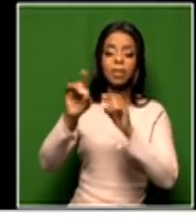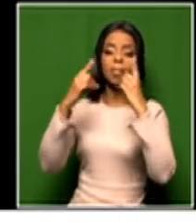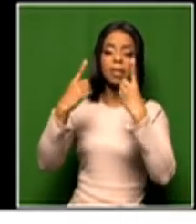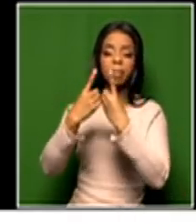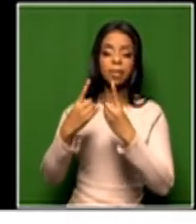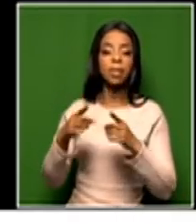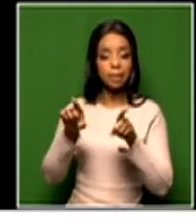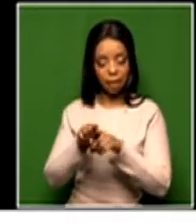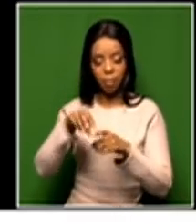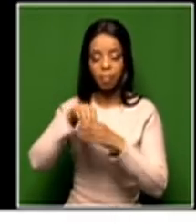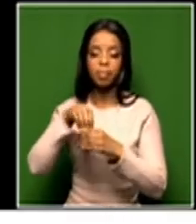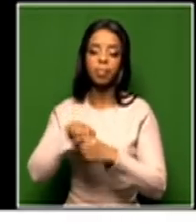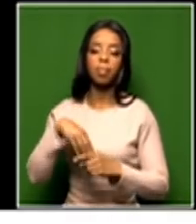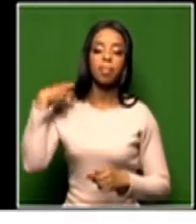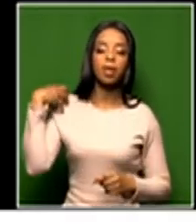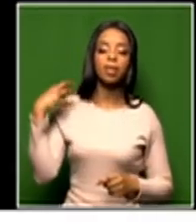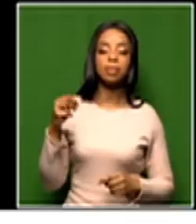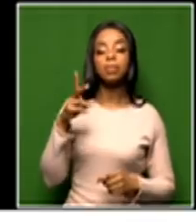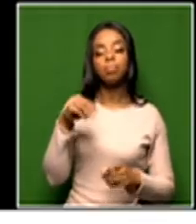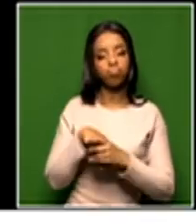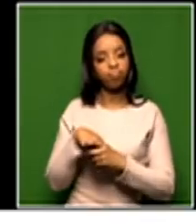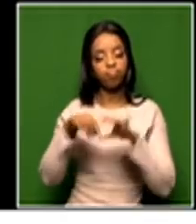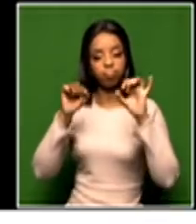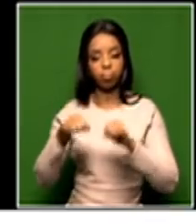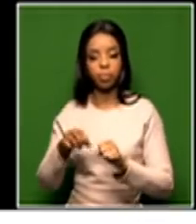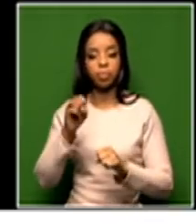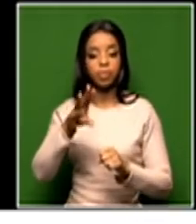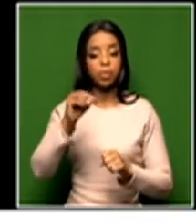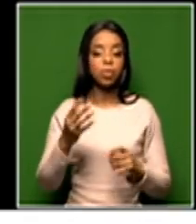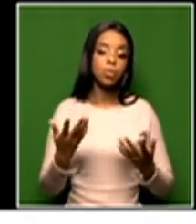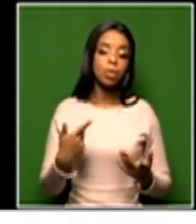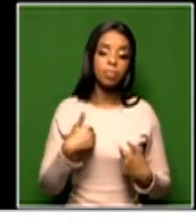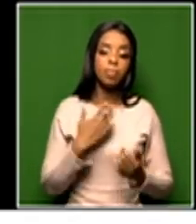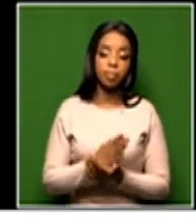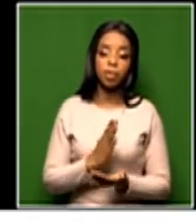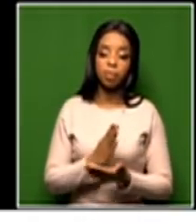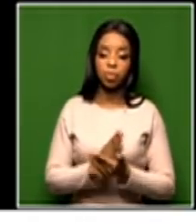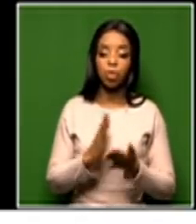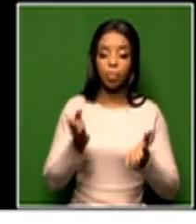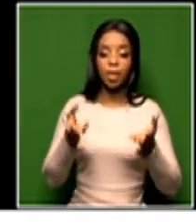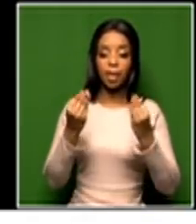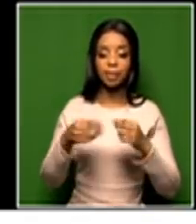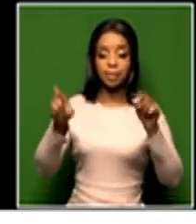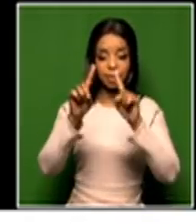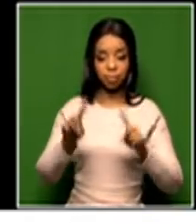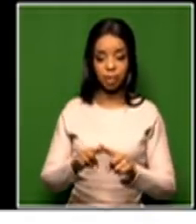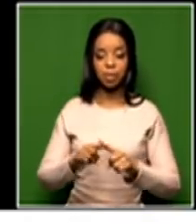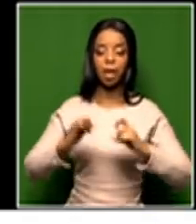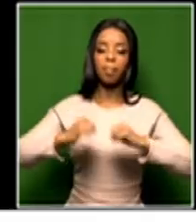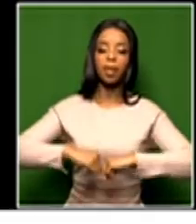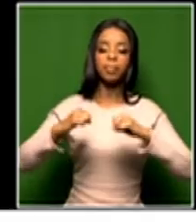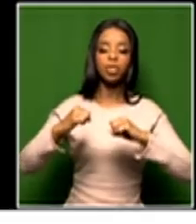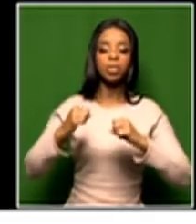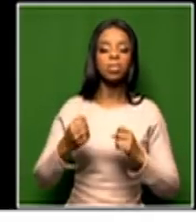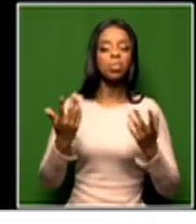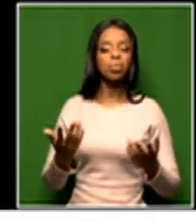are implicated in the 14. And so I'm sure that we will be getting special permission to meet during the